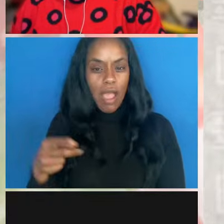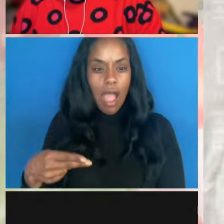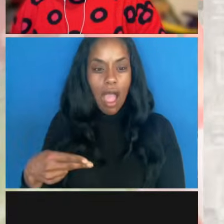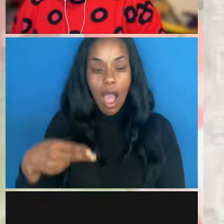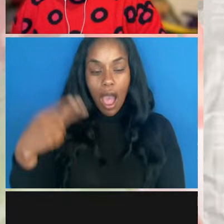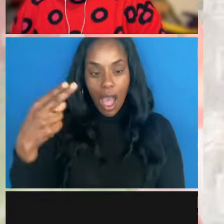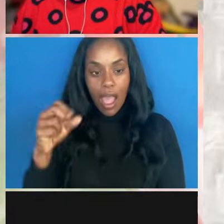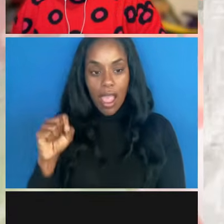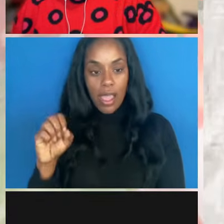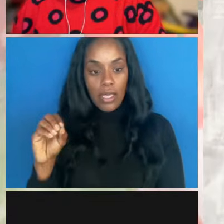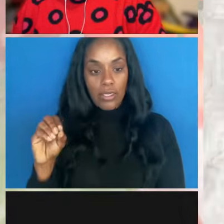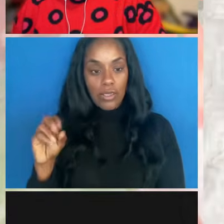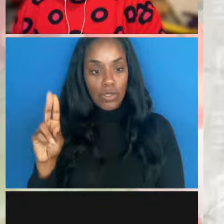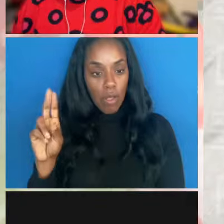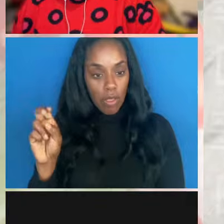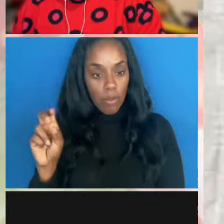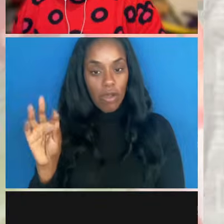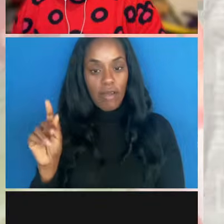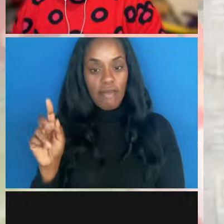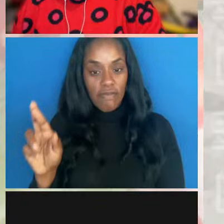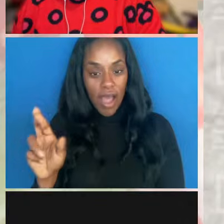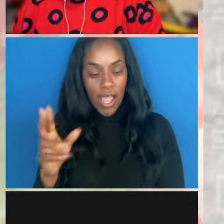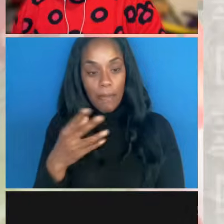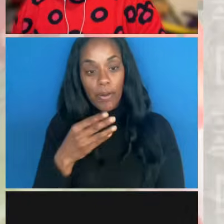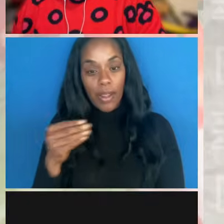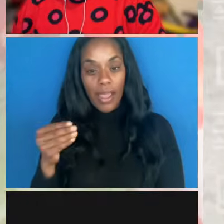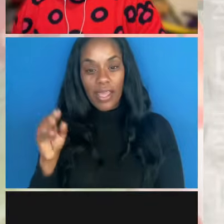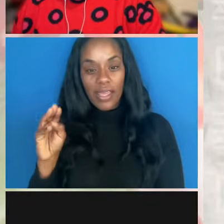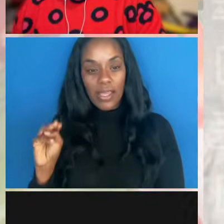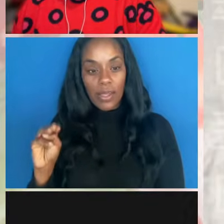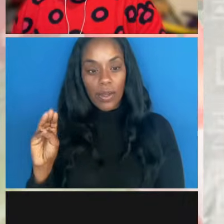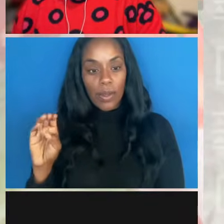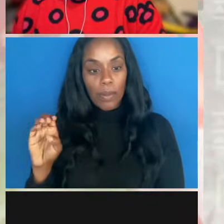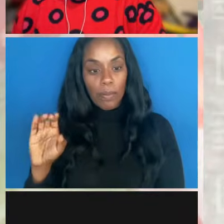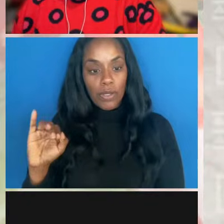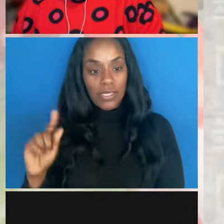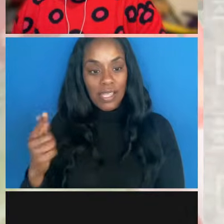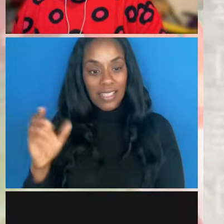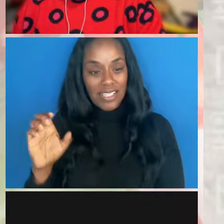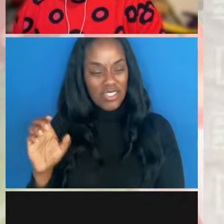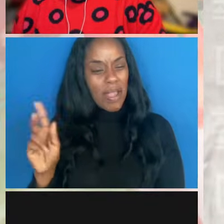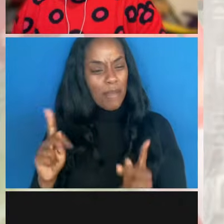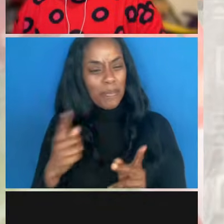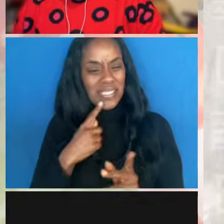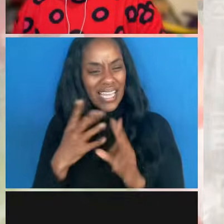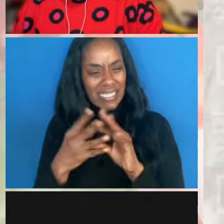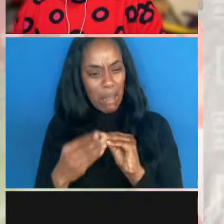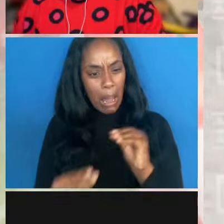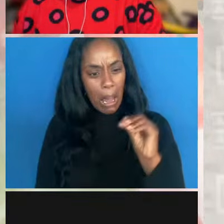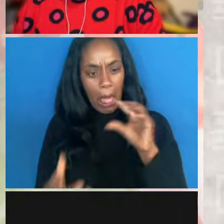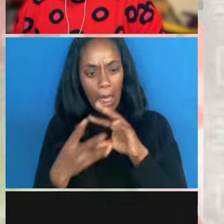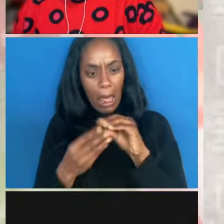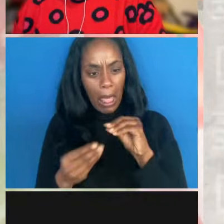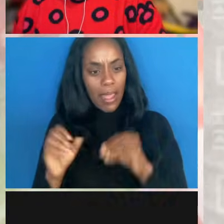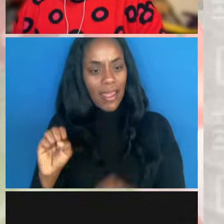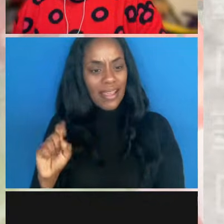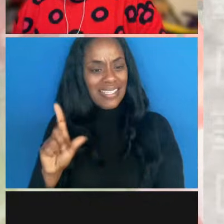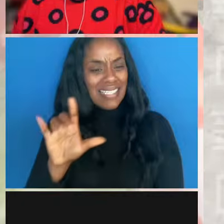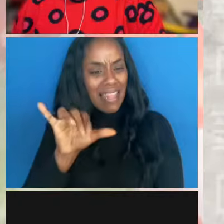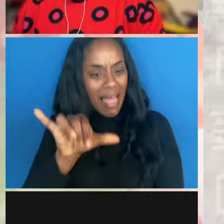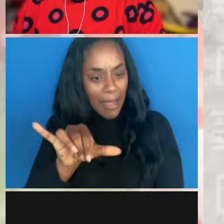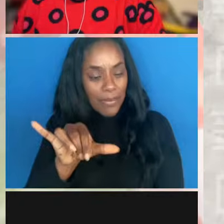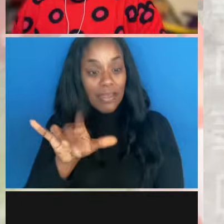soluble fiber and mucilage. So people often say that okra is slimy. I like to say it's slick, but